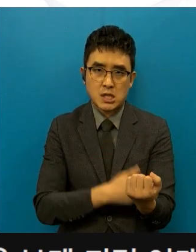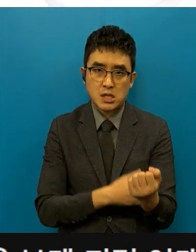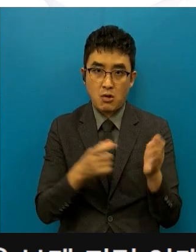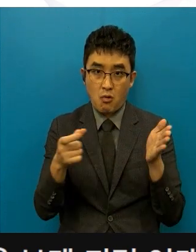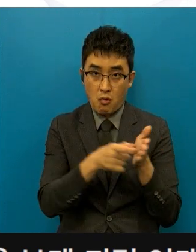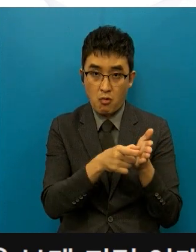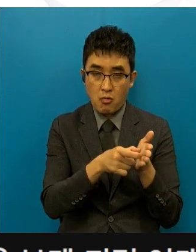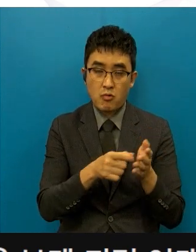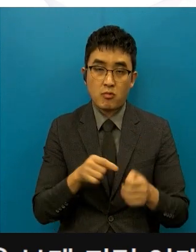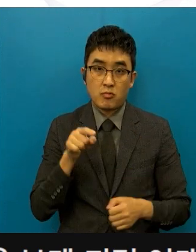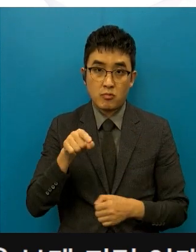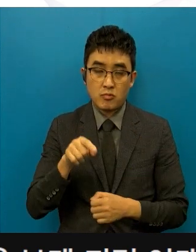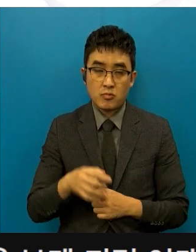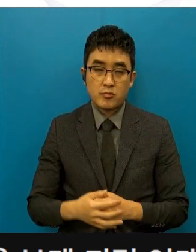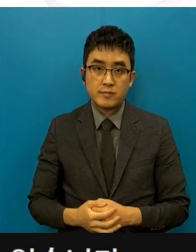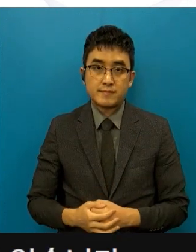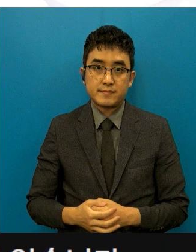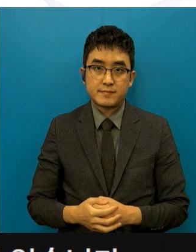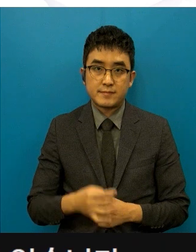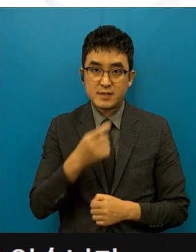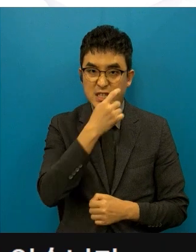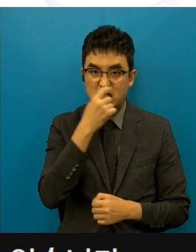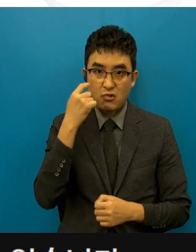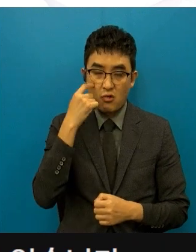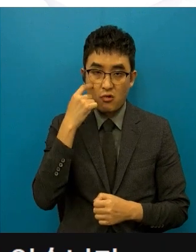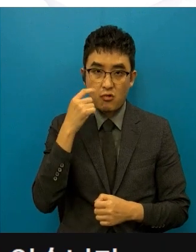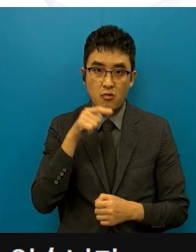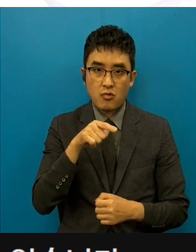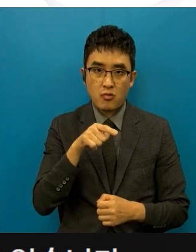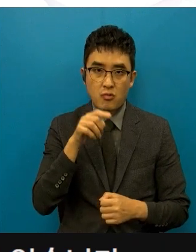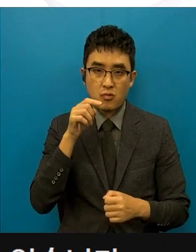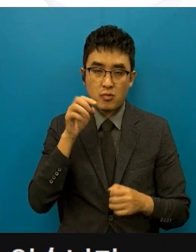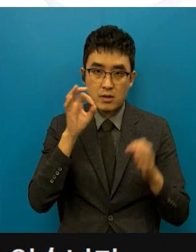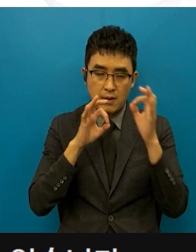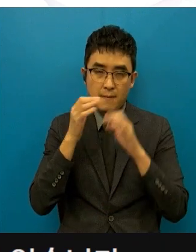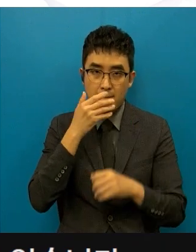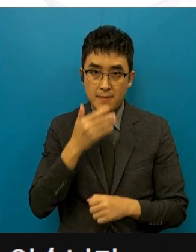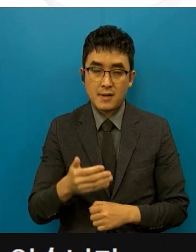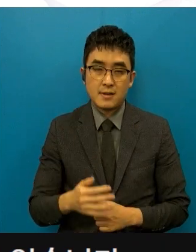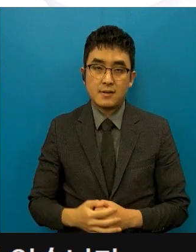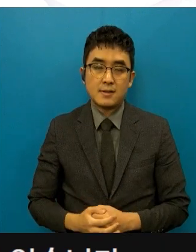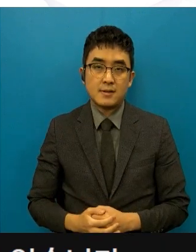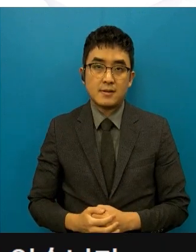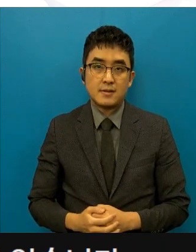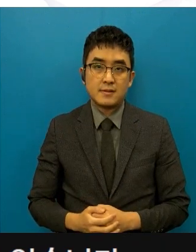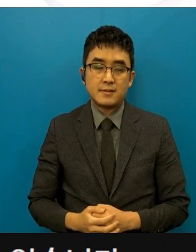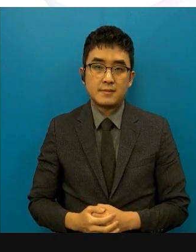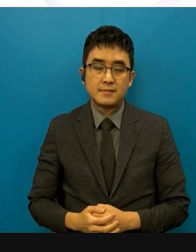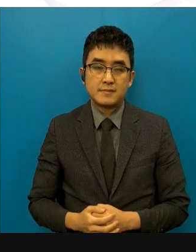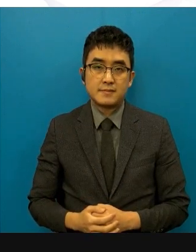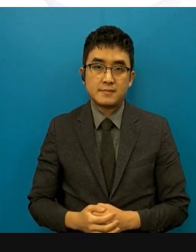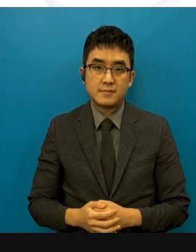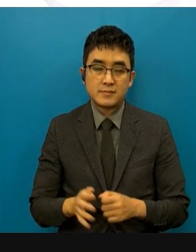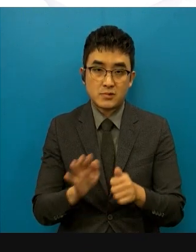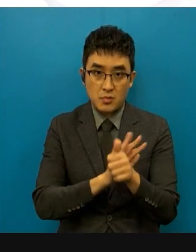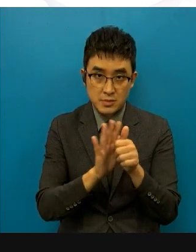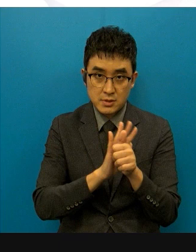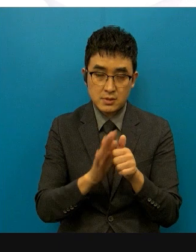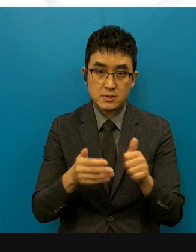the EU, including the freedom to receive services, must be interpreted in line with fundamental